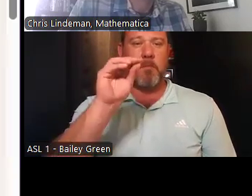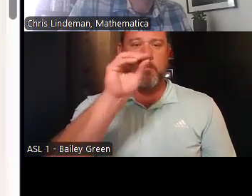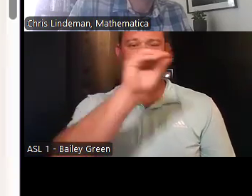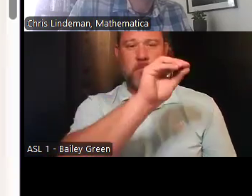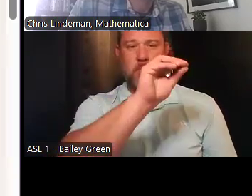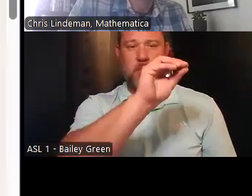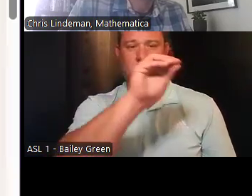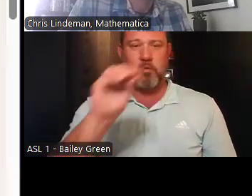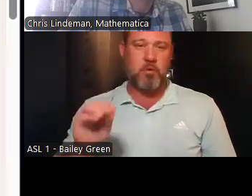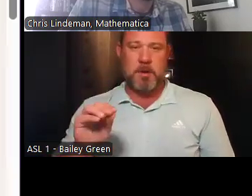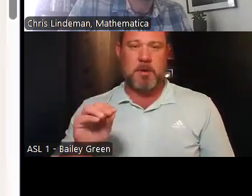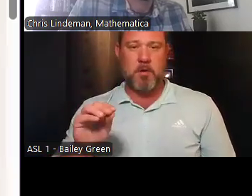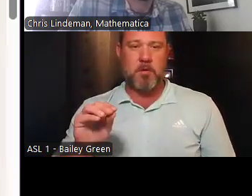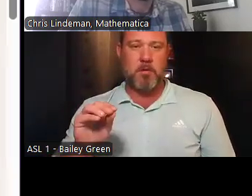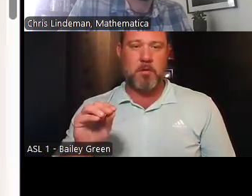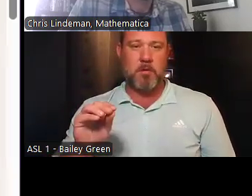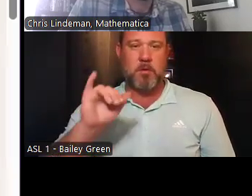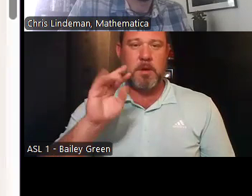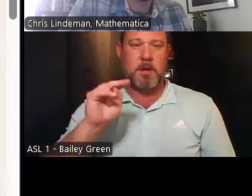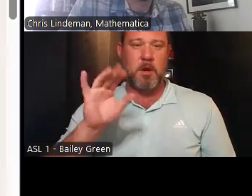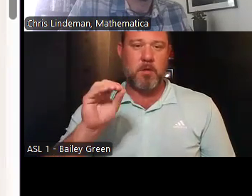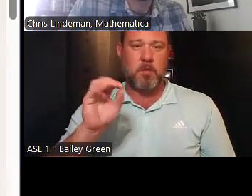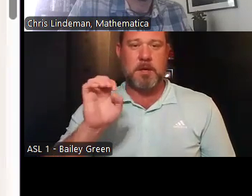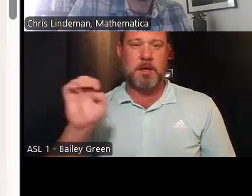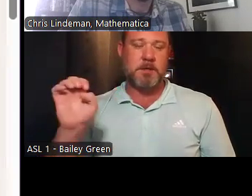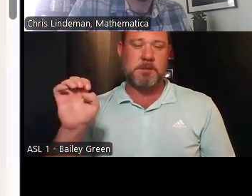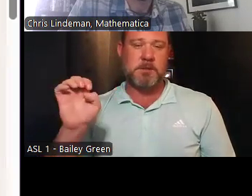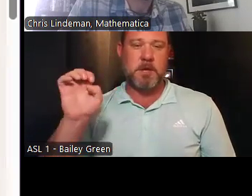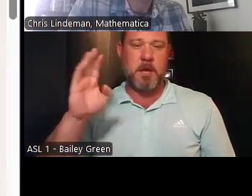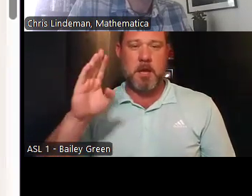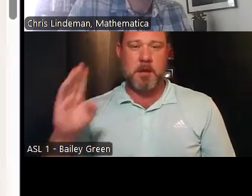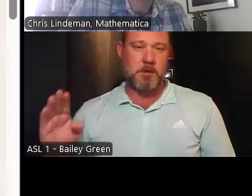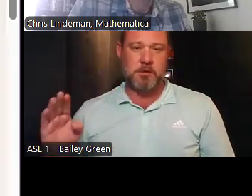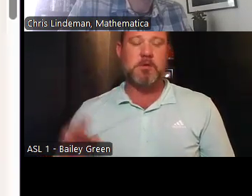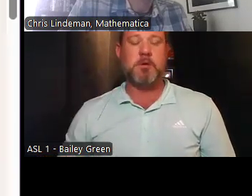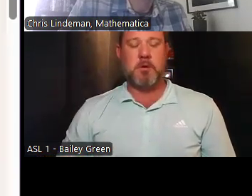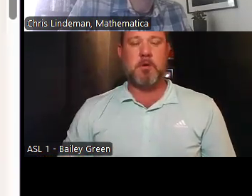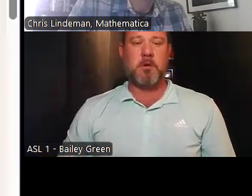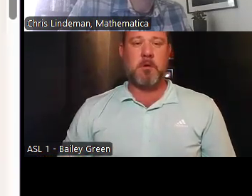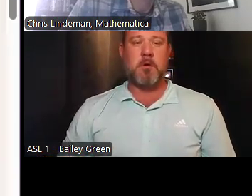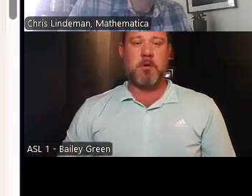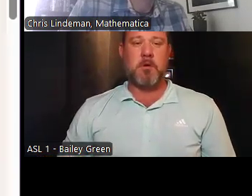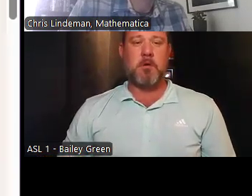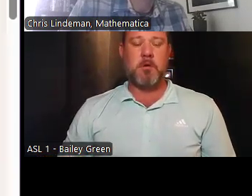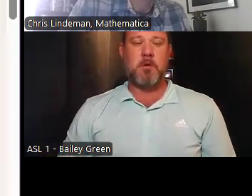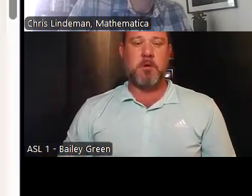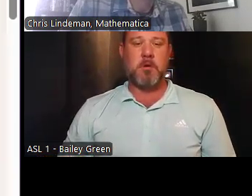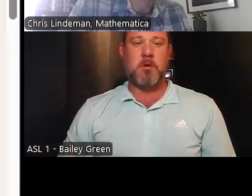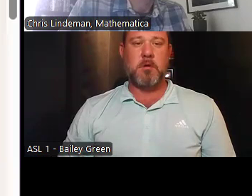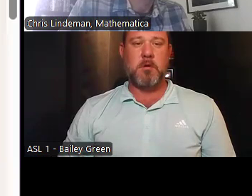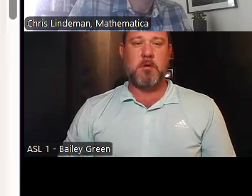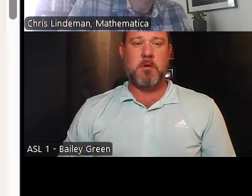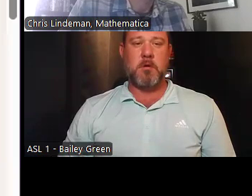Sacramento to Inyo County over here on the eastern edge of the state. And just to demonstrate that, if we switch